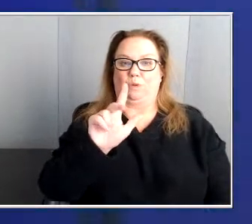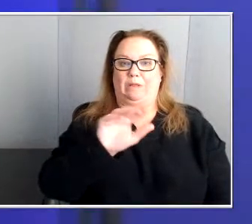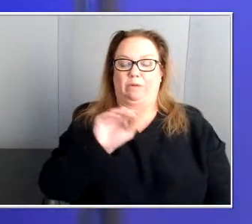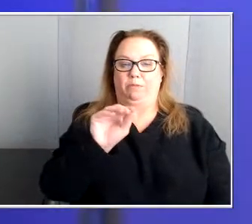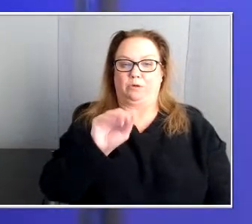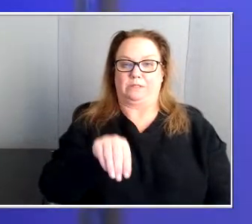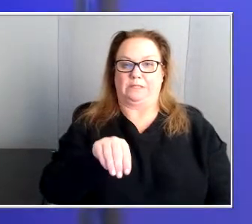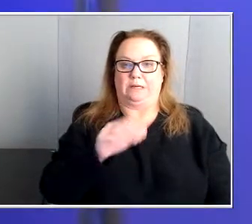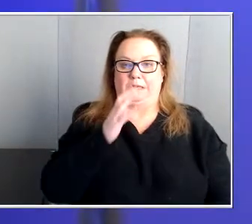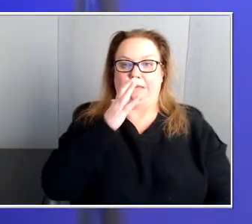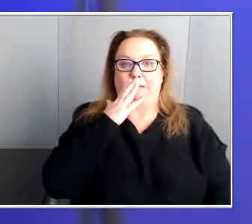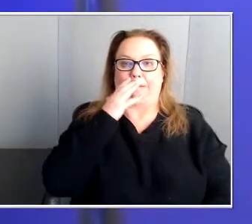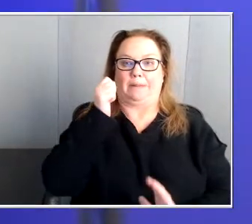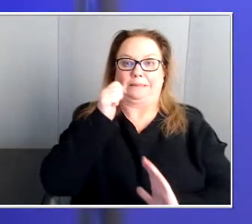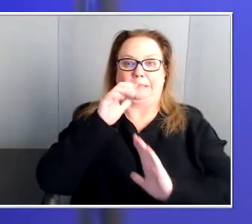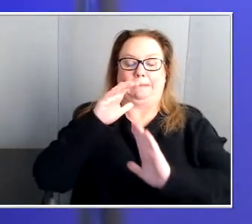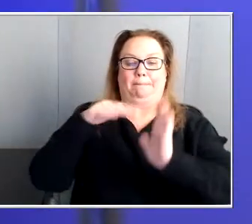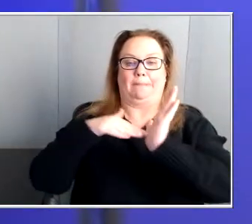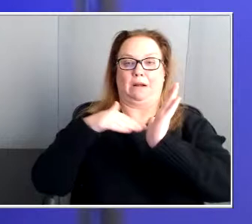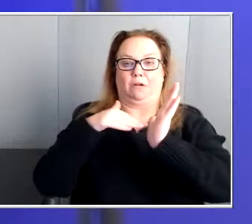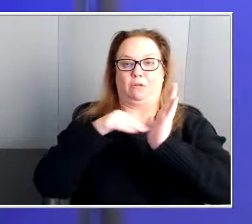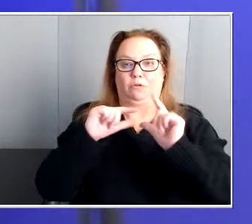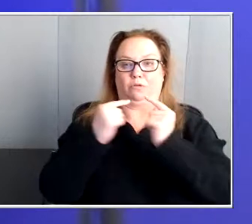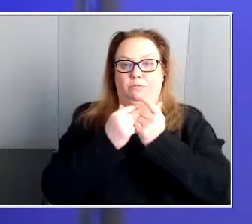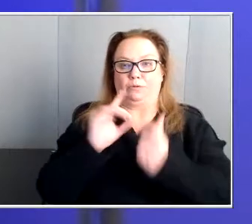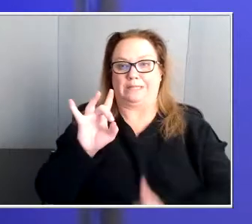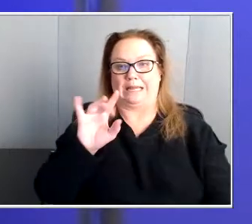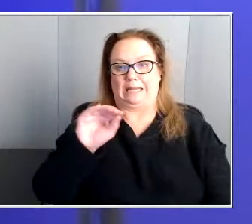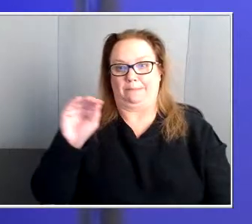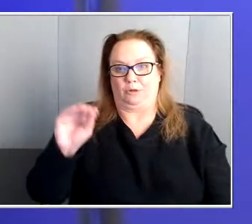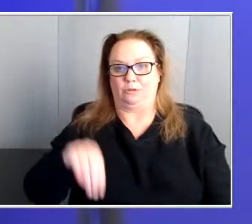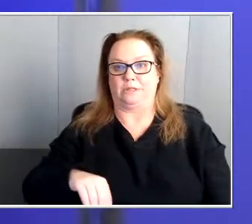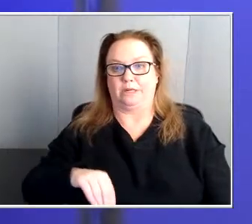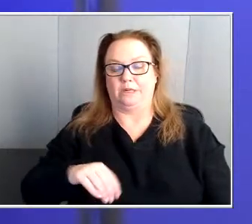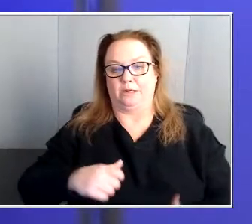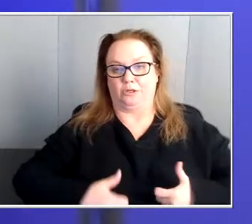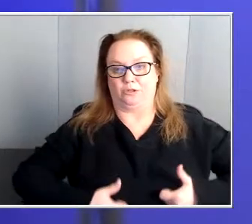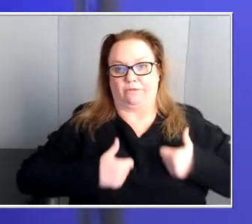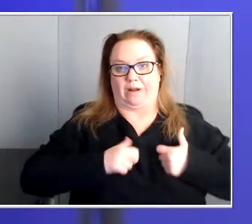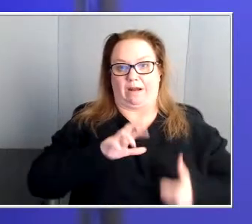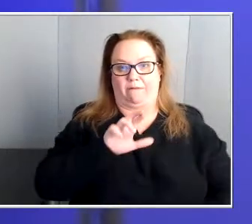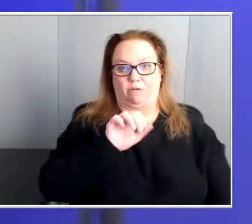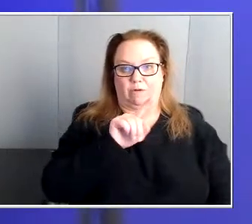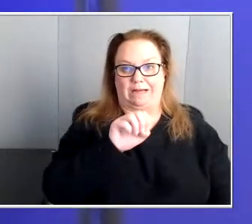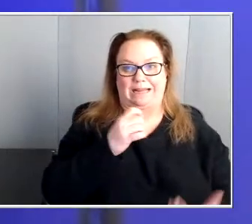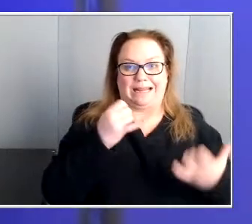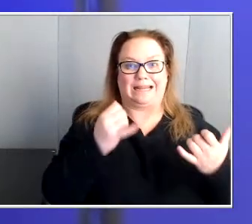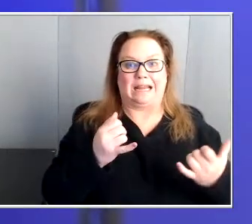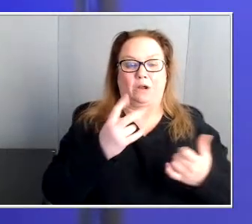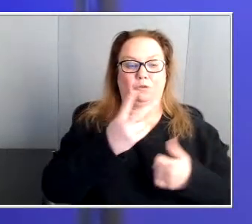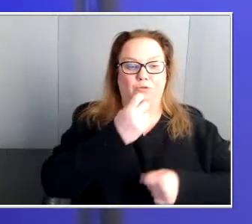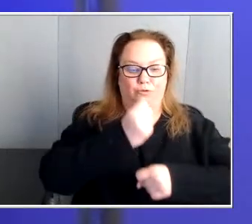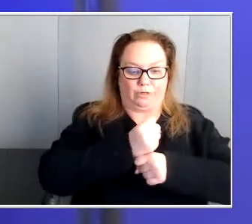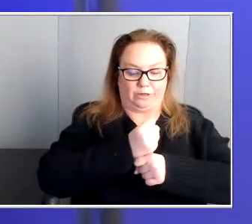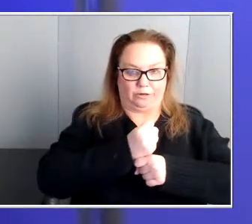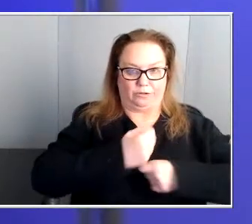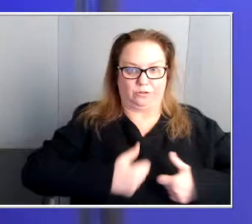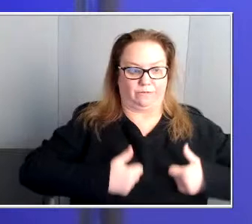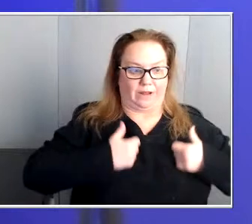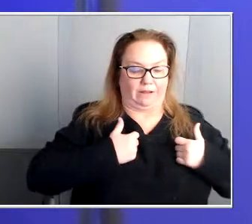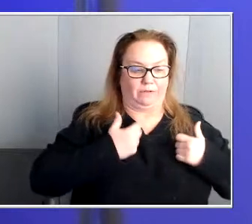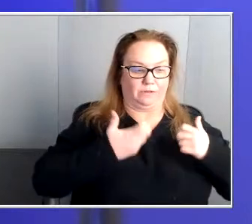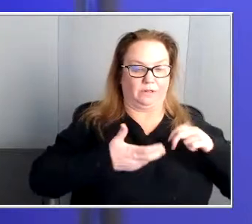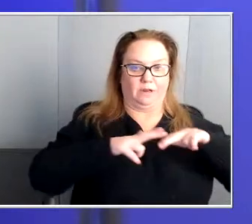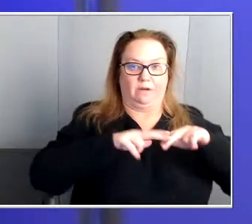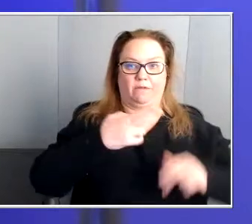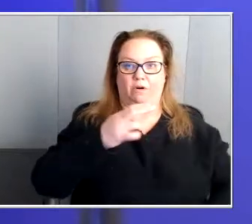medical management group were 8% survival at 2 years. Now we're talking about 2-year survivals from the HeartMate 3